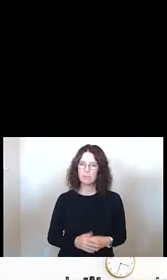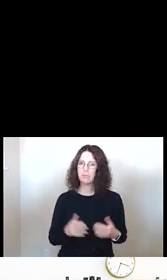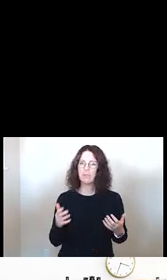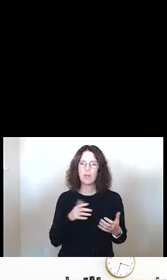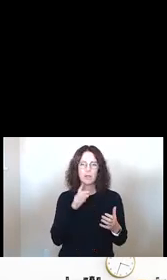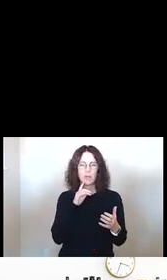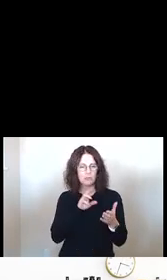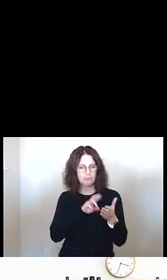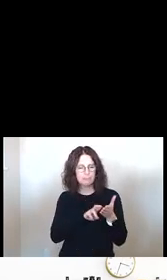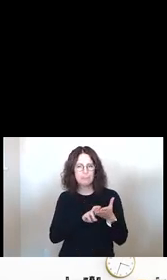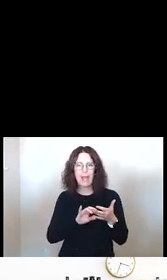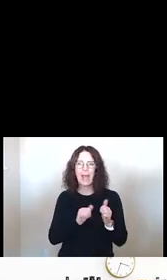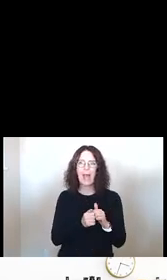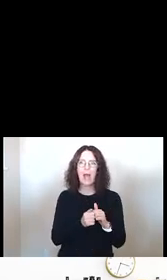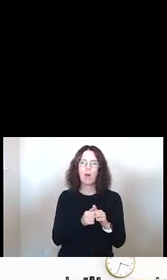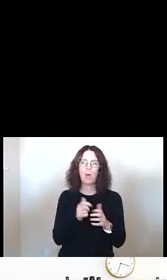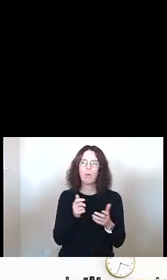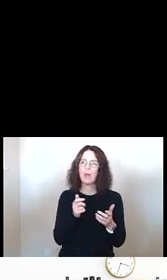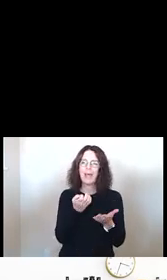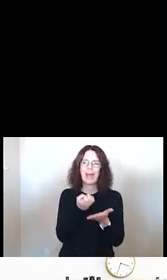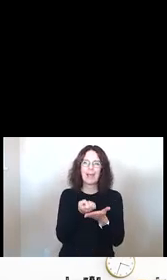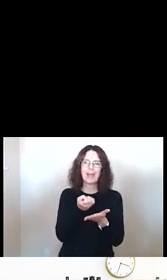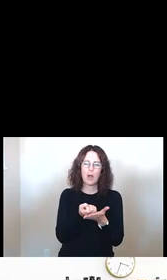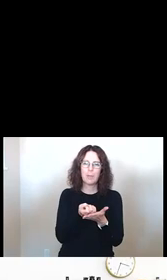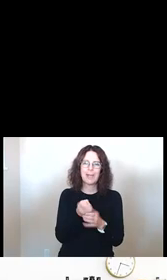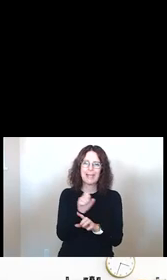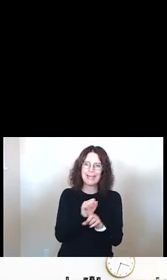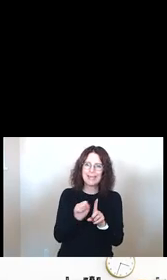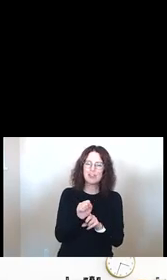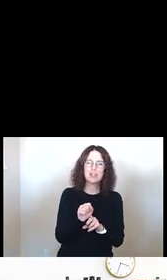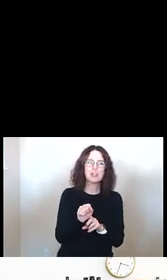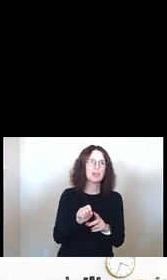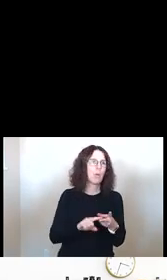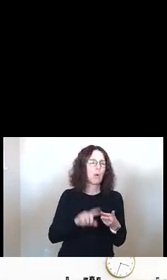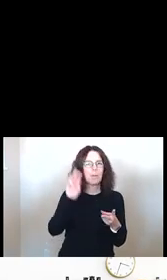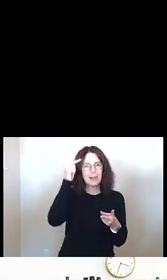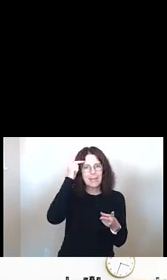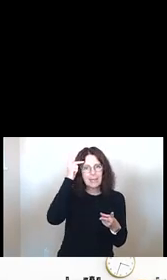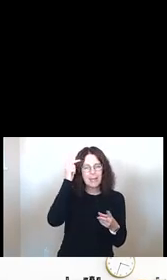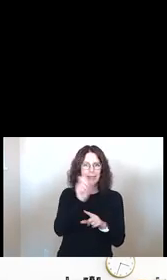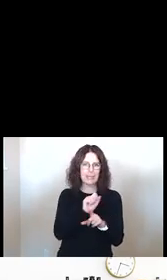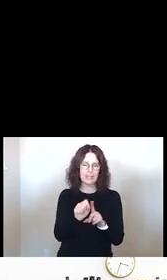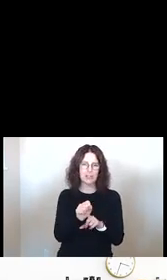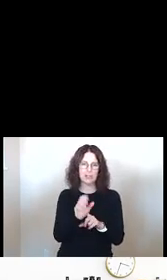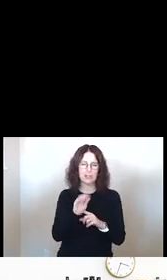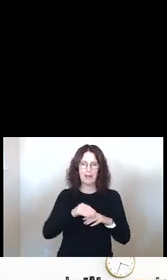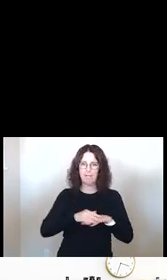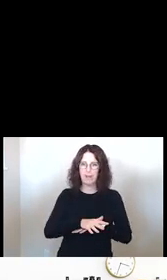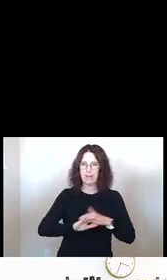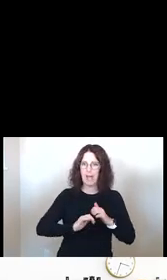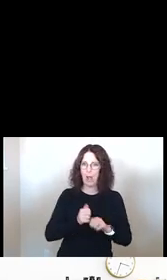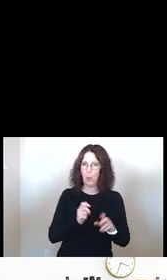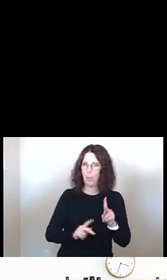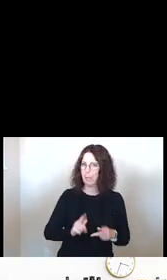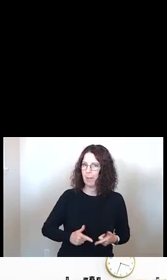economic conditions under which people live, and sometimes the political conditions, as well as things like distribution of